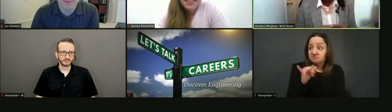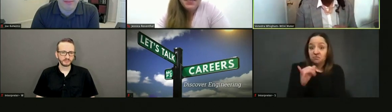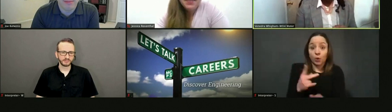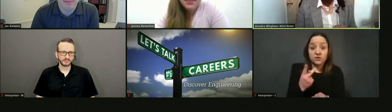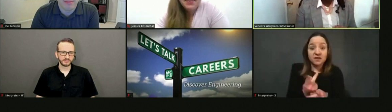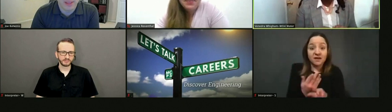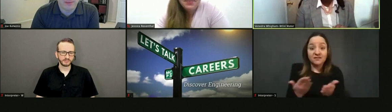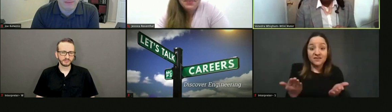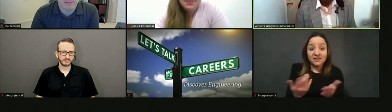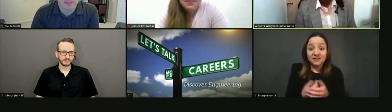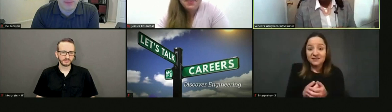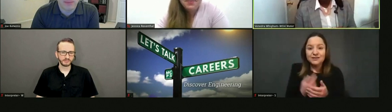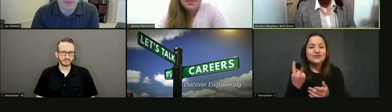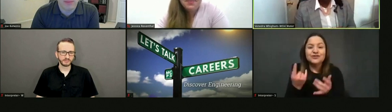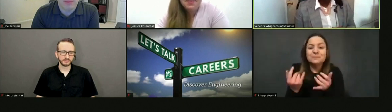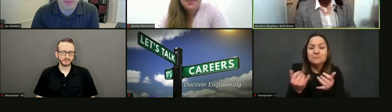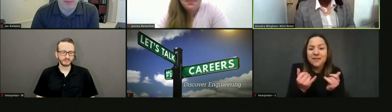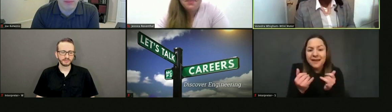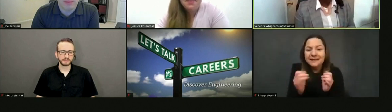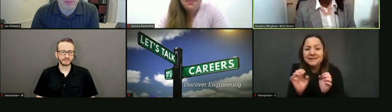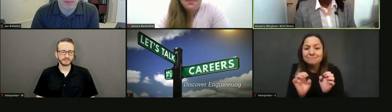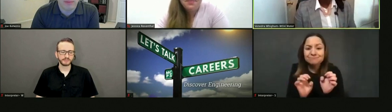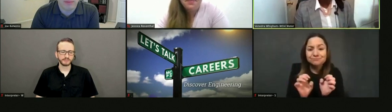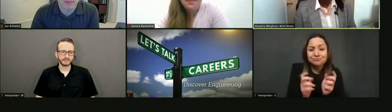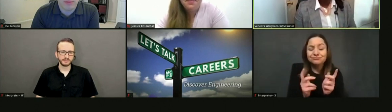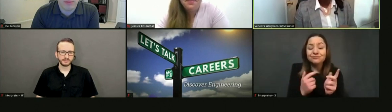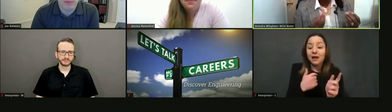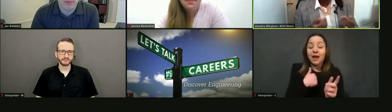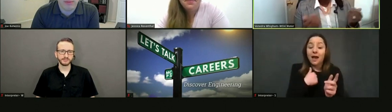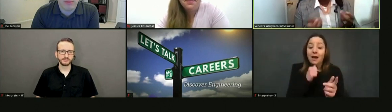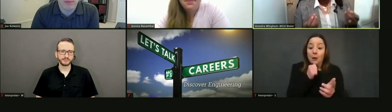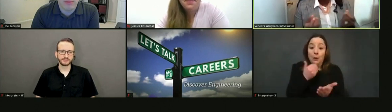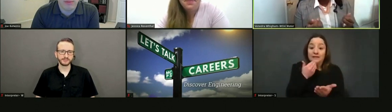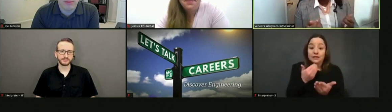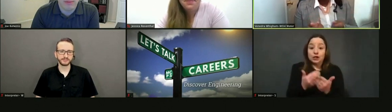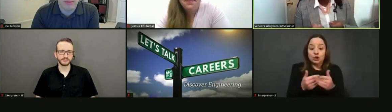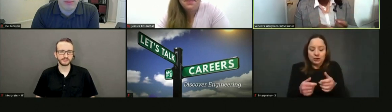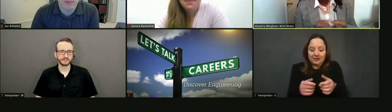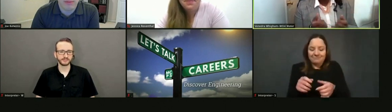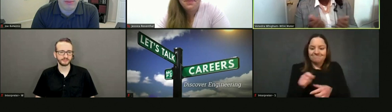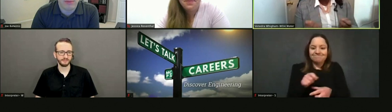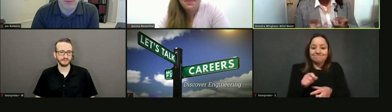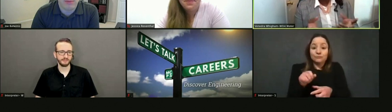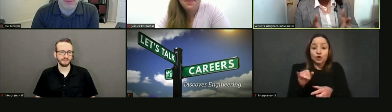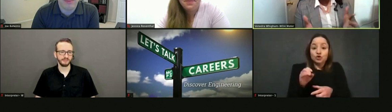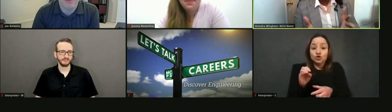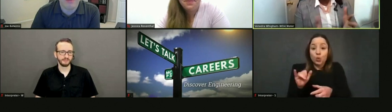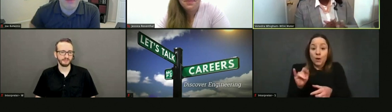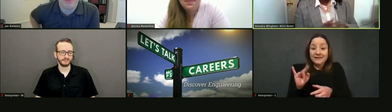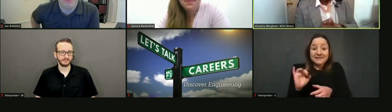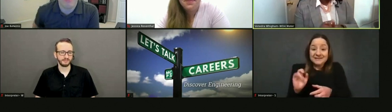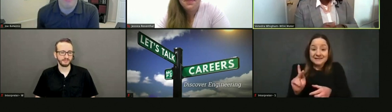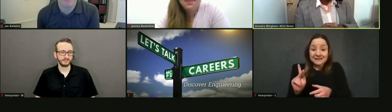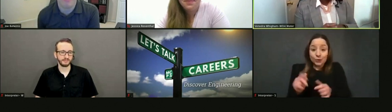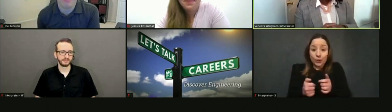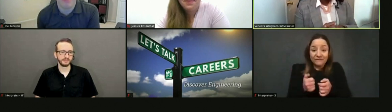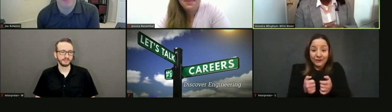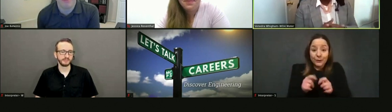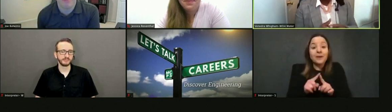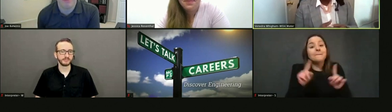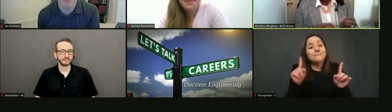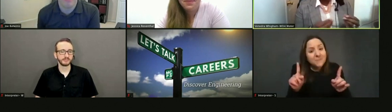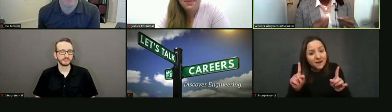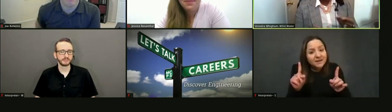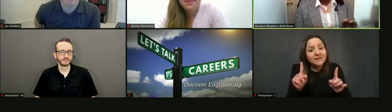things and playing around, and I wasn't that good at using a joystick and playing video games and stuff, but it's